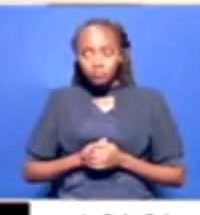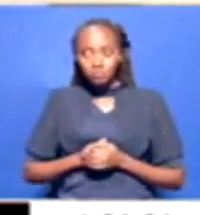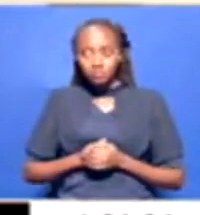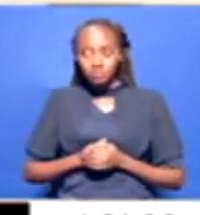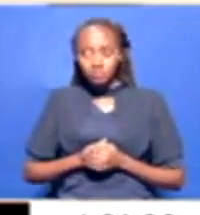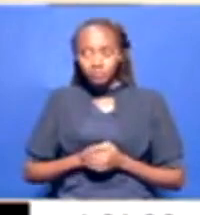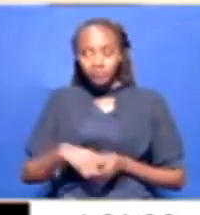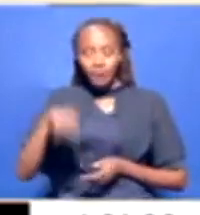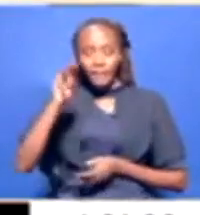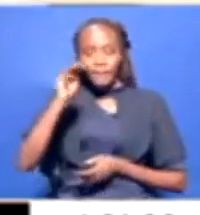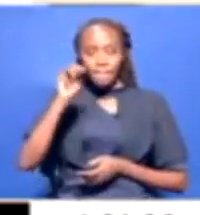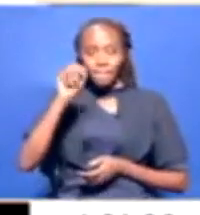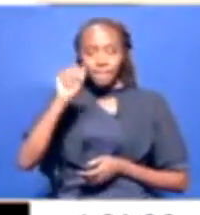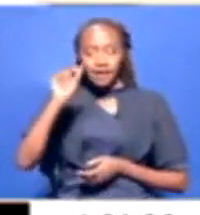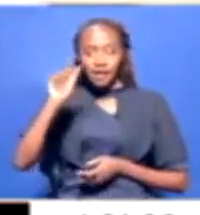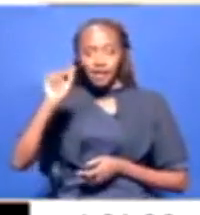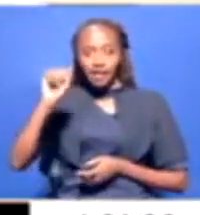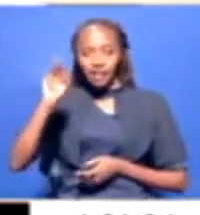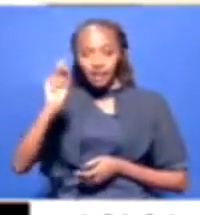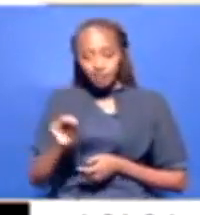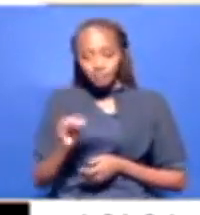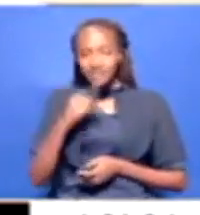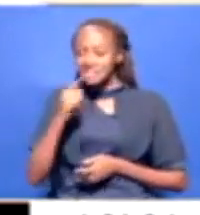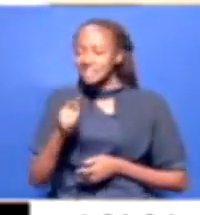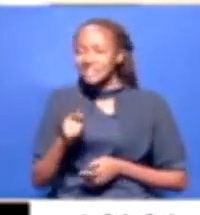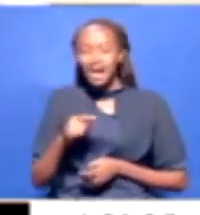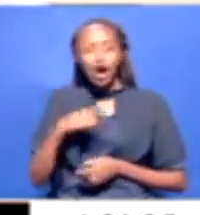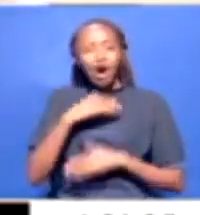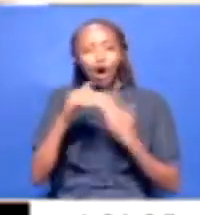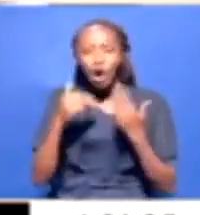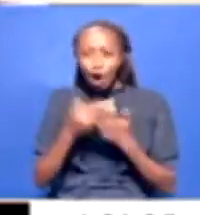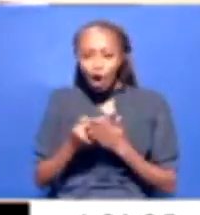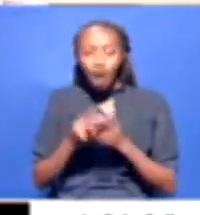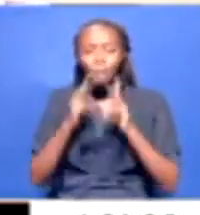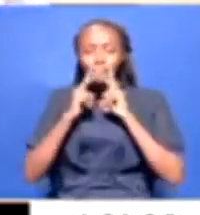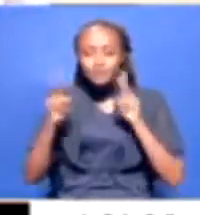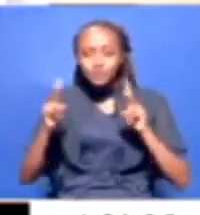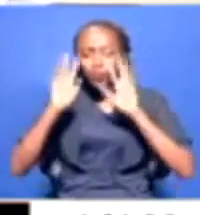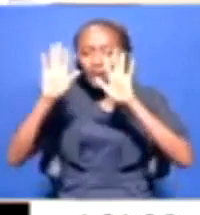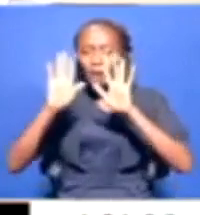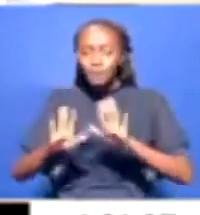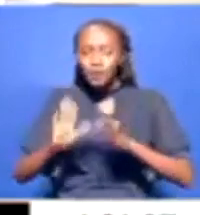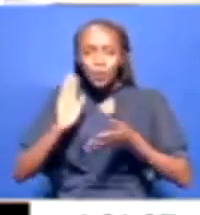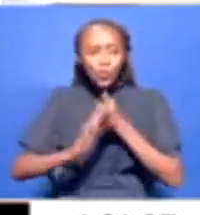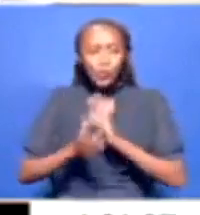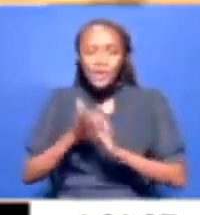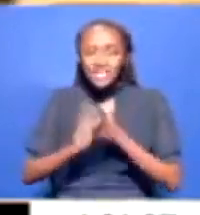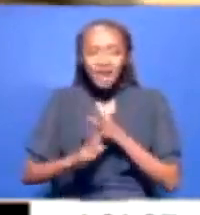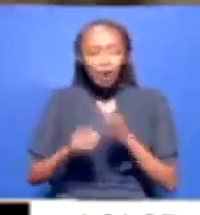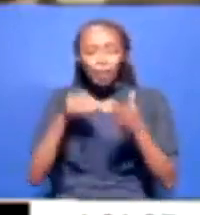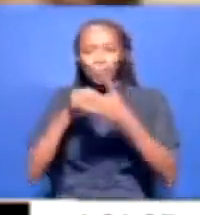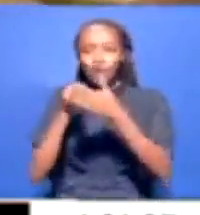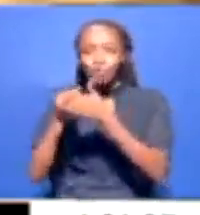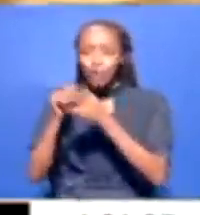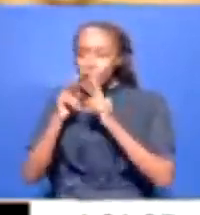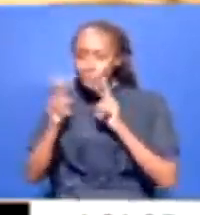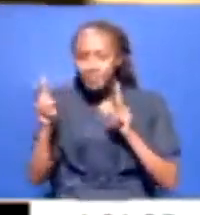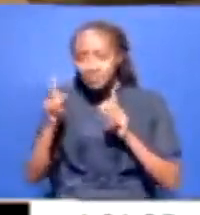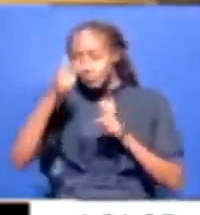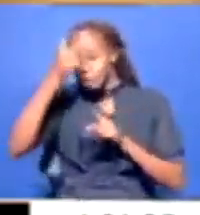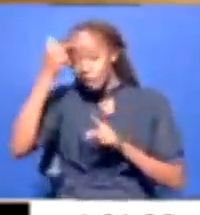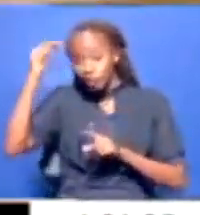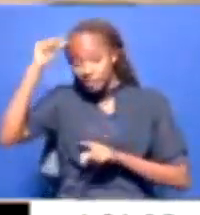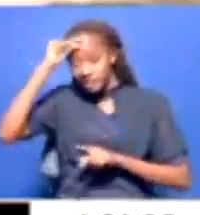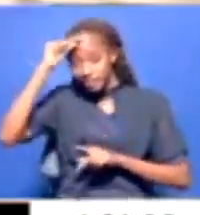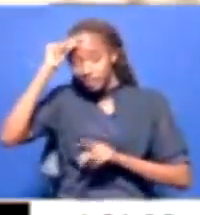Maalim called on politicians to conduct peaceful campaigns without disrupting peace and order, adding that government has put in place